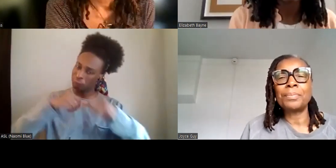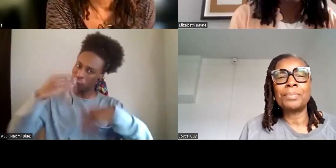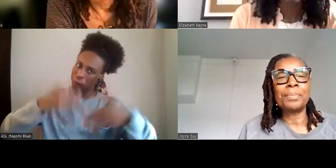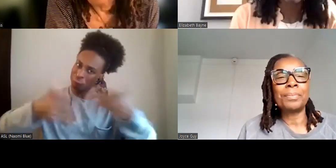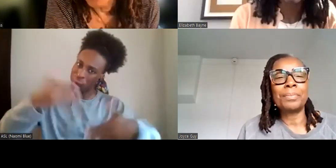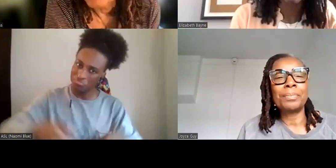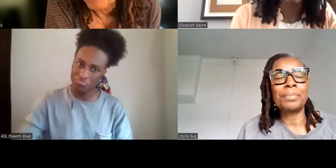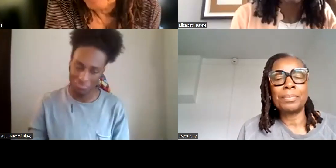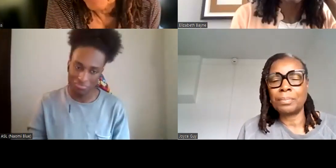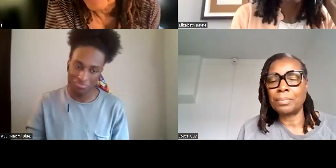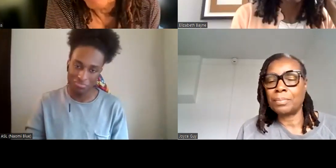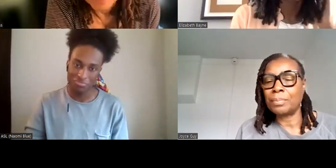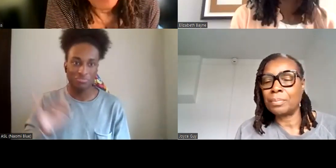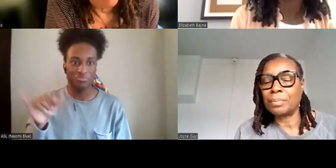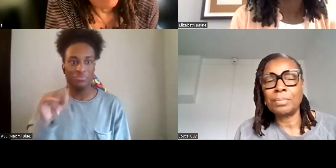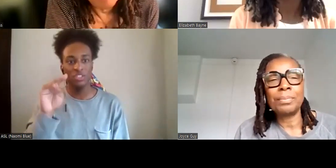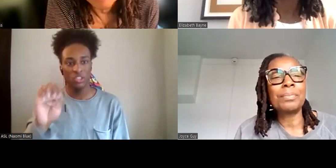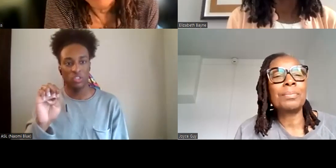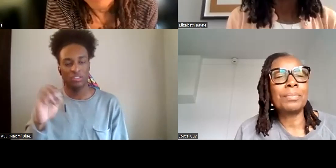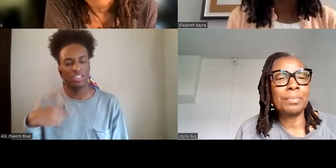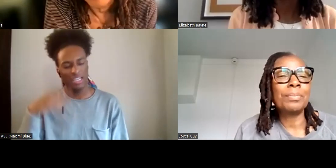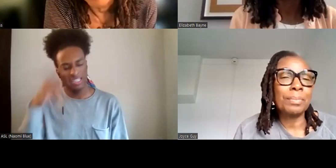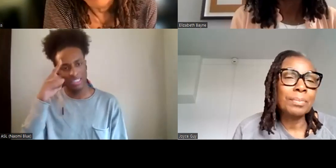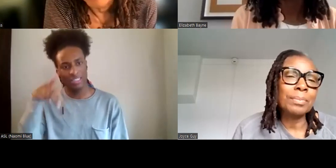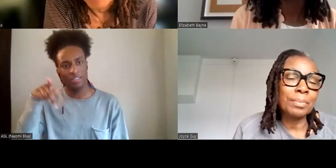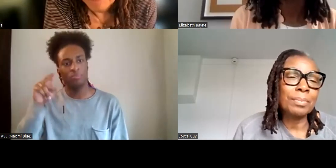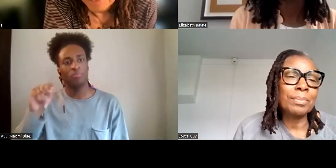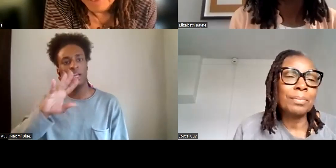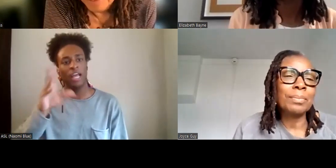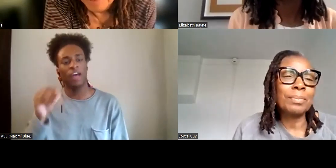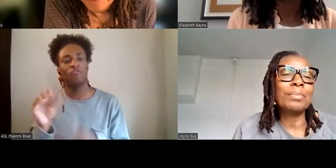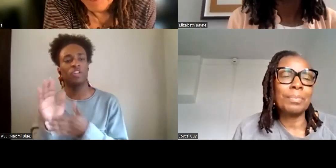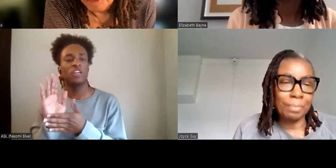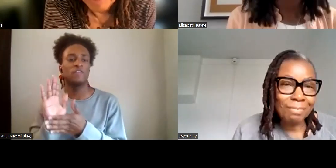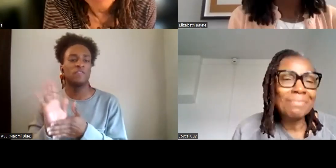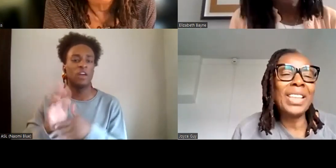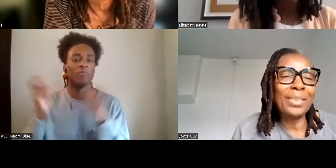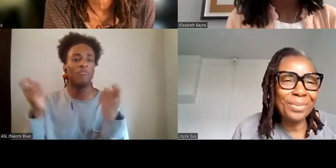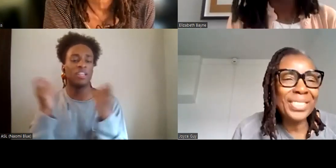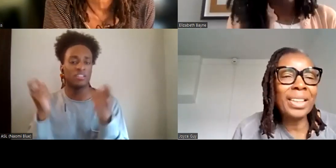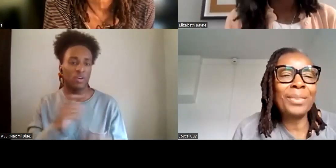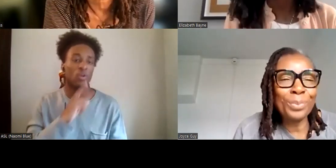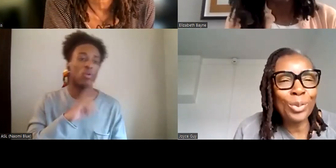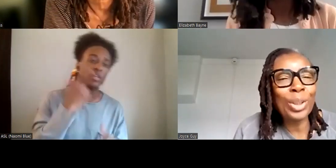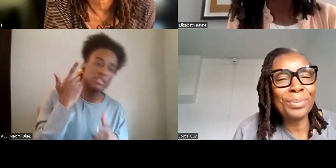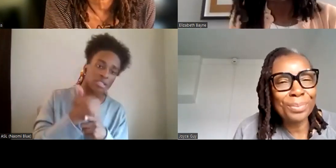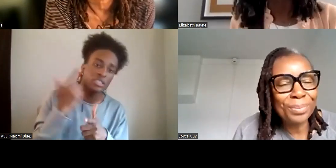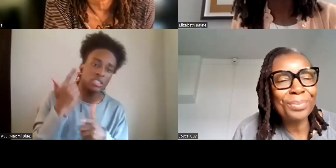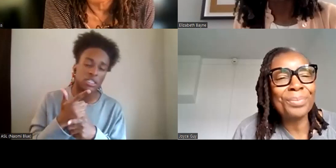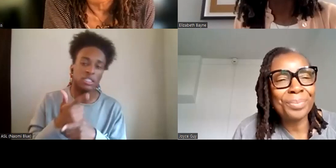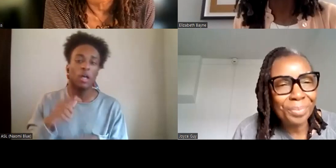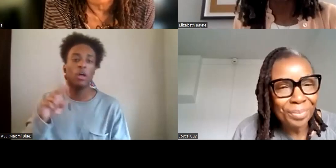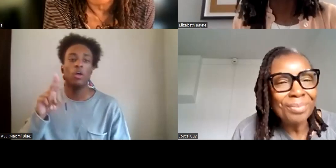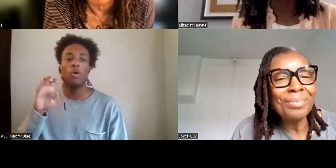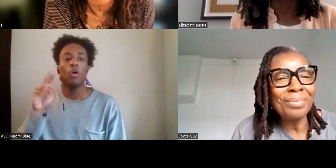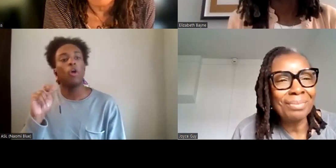I mean, I think the Black Film, Pan-African Film Festival, Real Sisters, Urban Film Festival, Atlanta